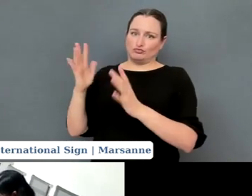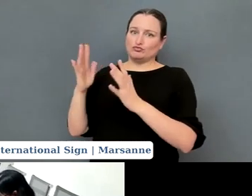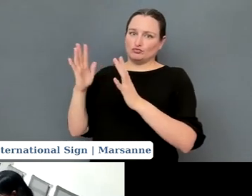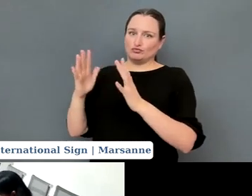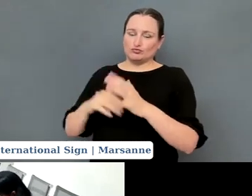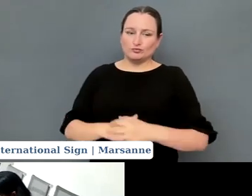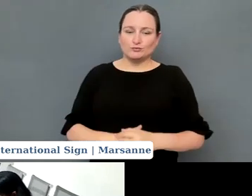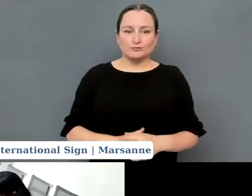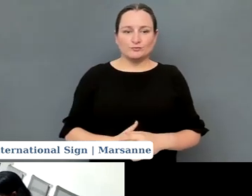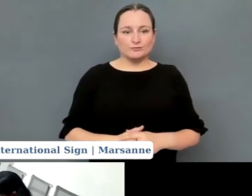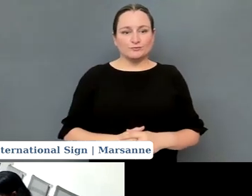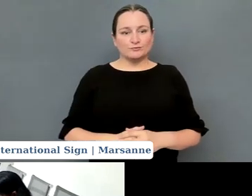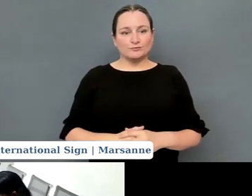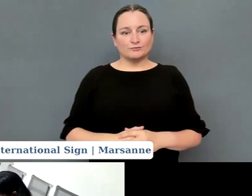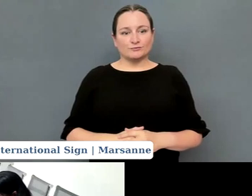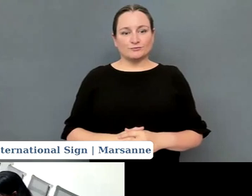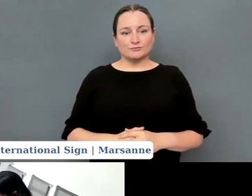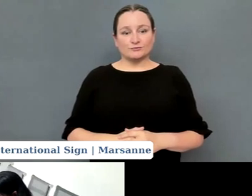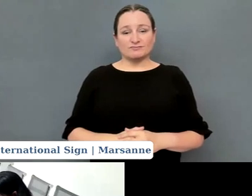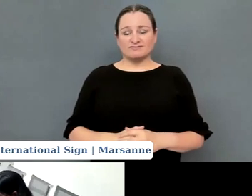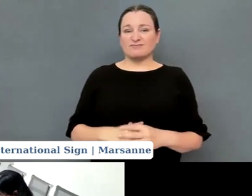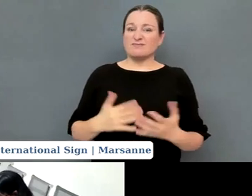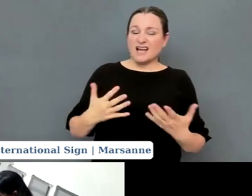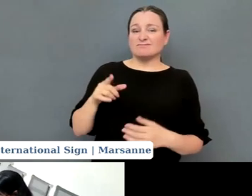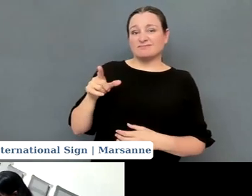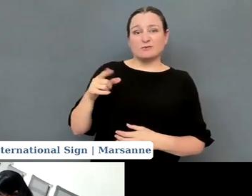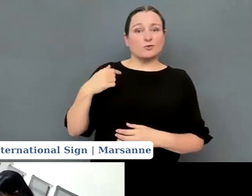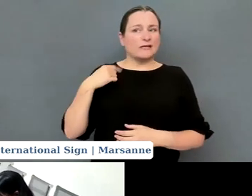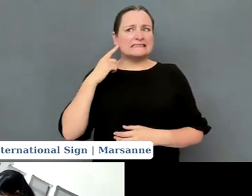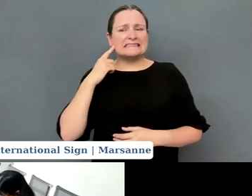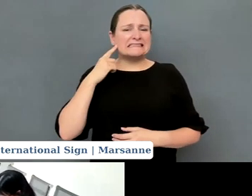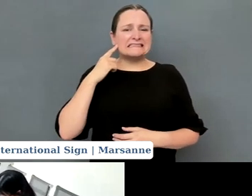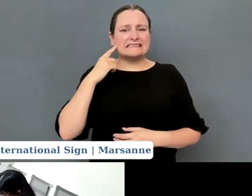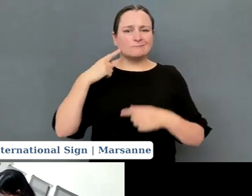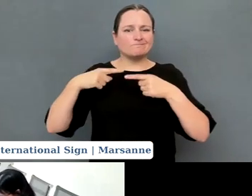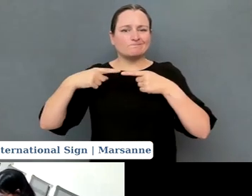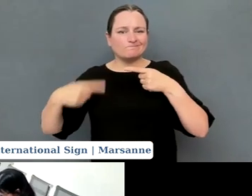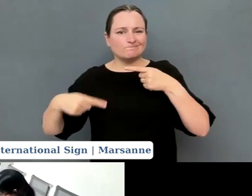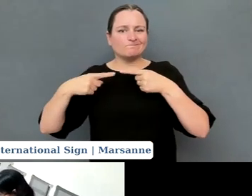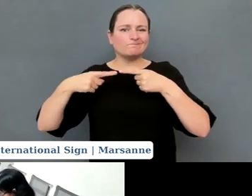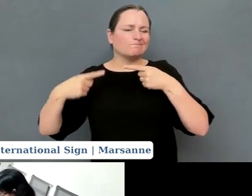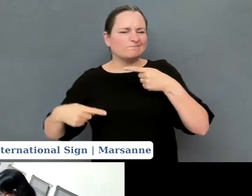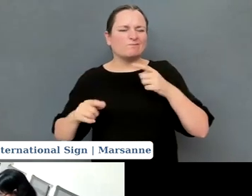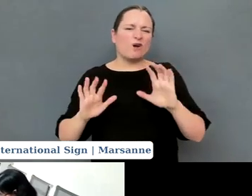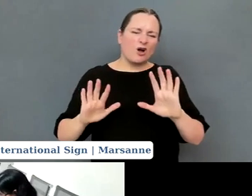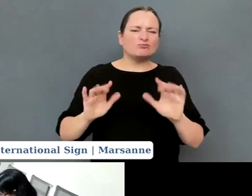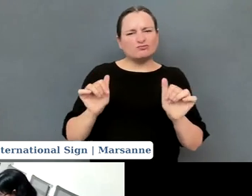A few network challenges, but generally clear.